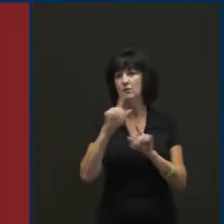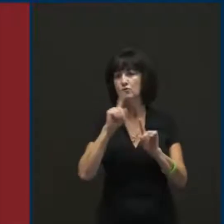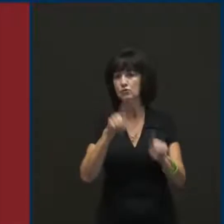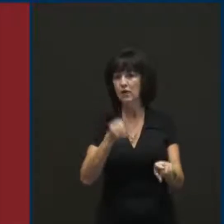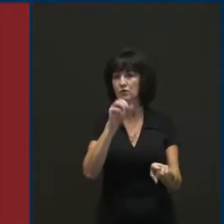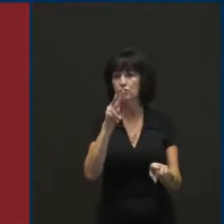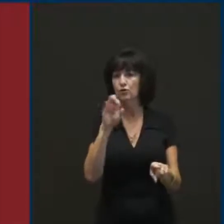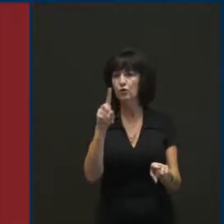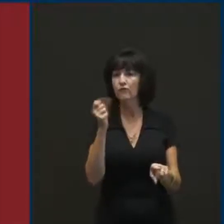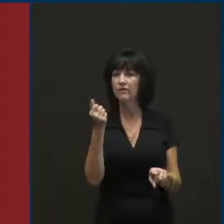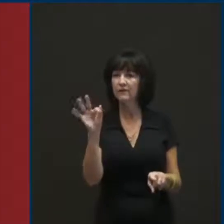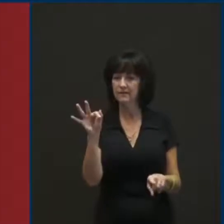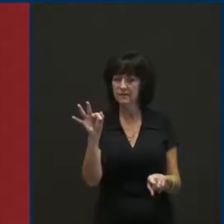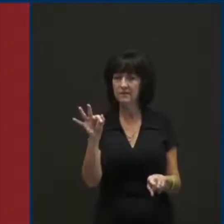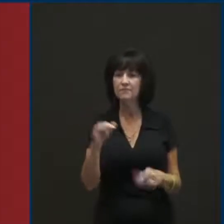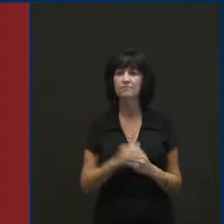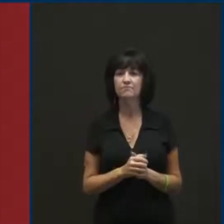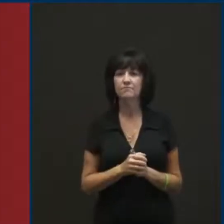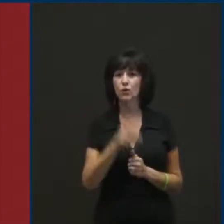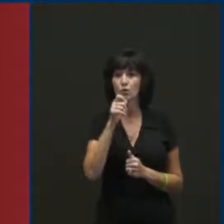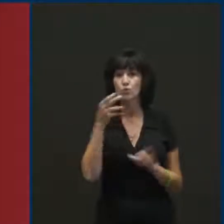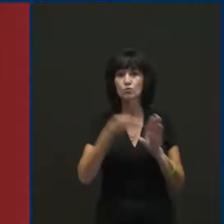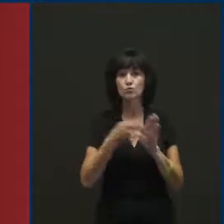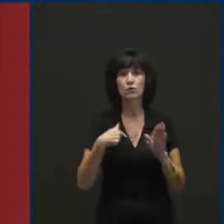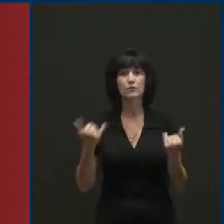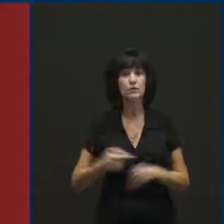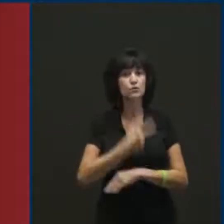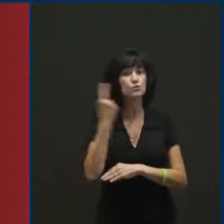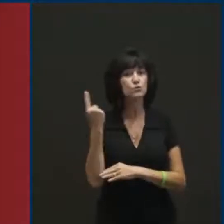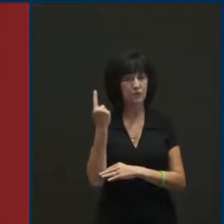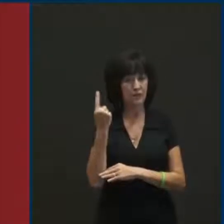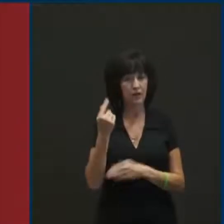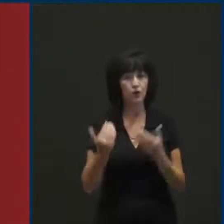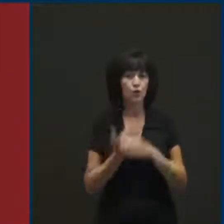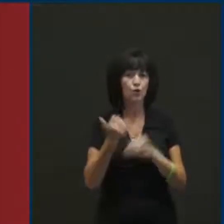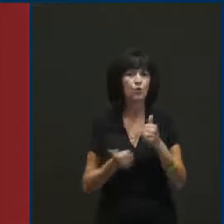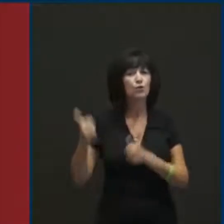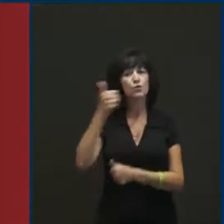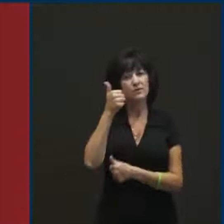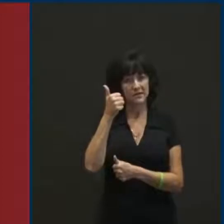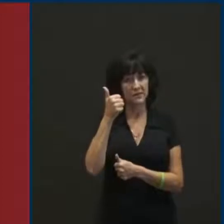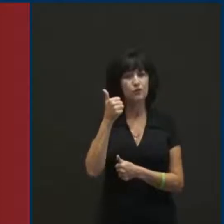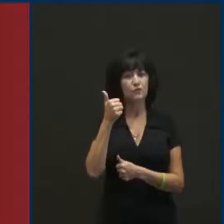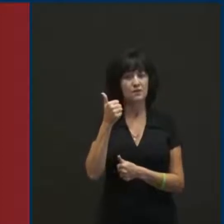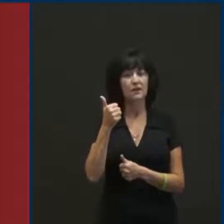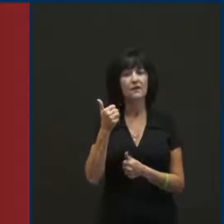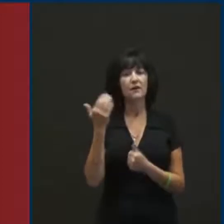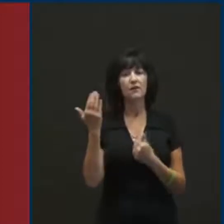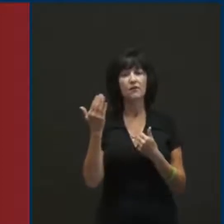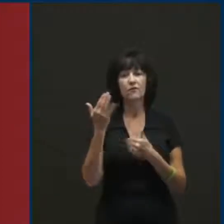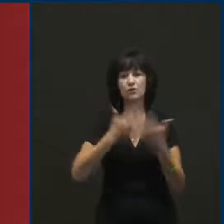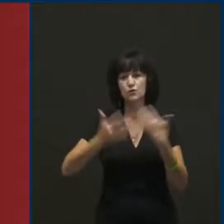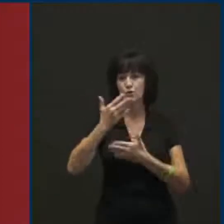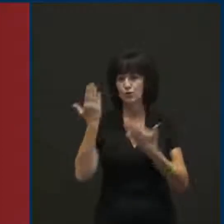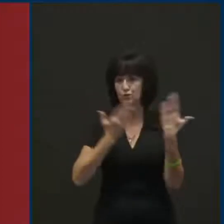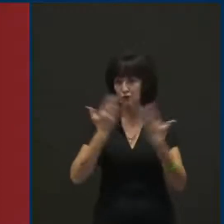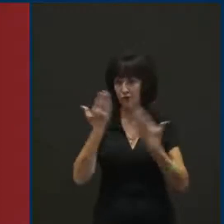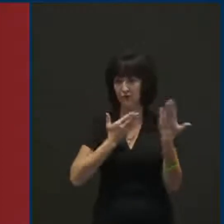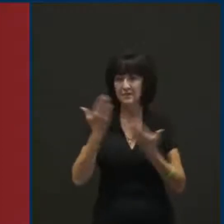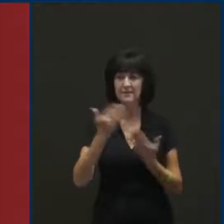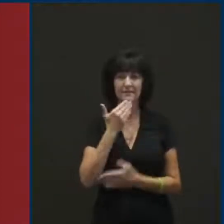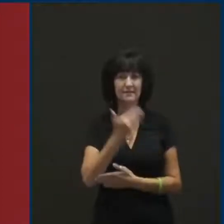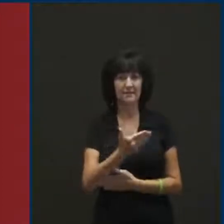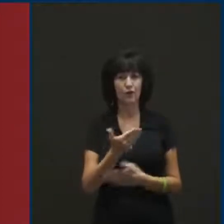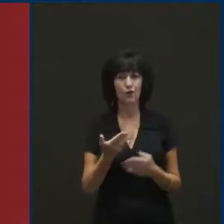COVID-19. I'm joined today by the new Secretary of Health and Social Services, Molly McGarrick. Thank you for being with us, Molly, and thank you